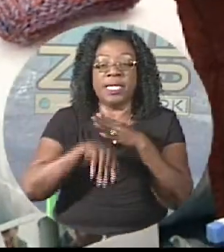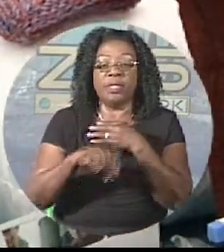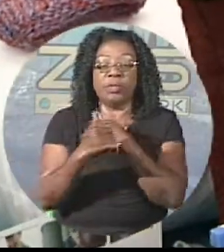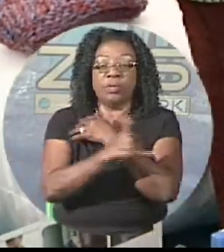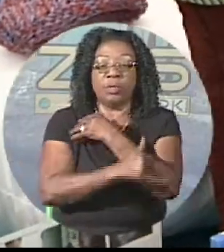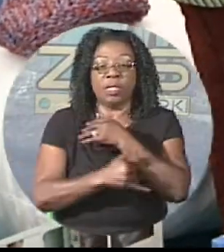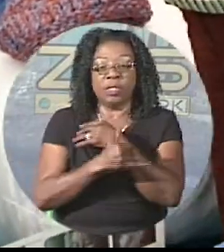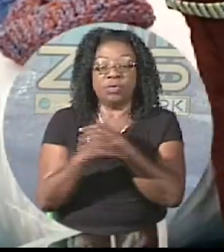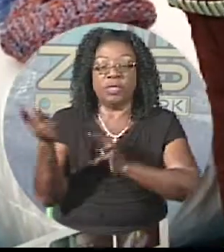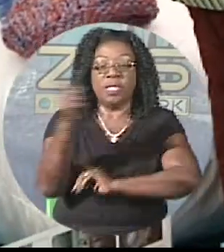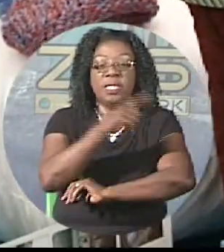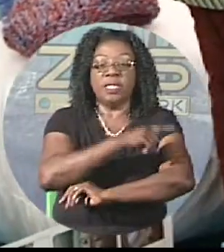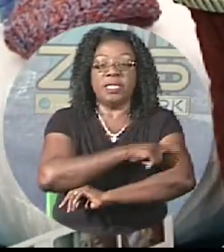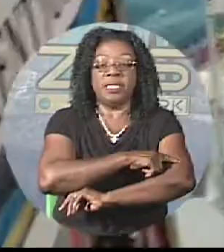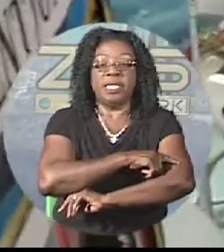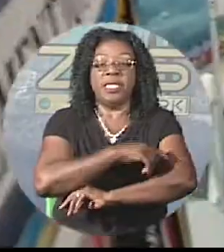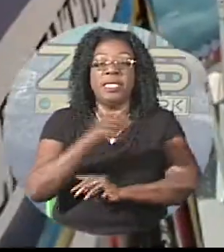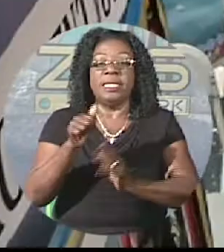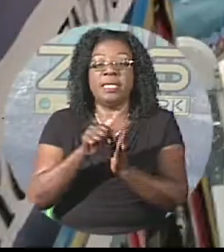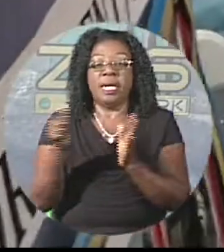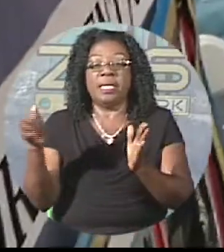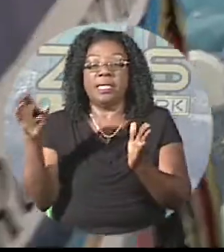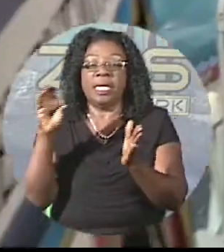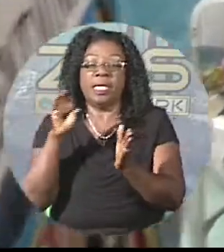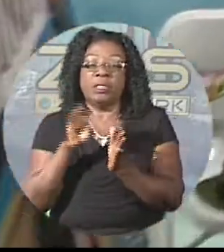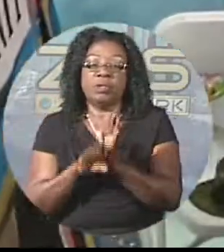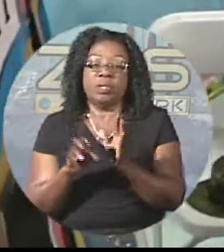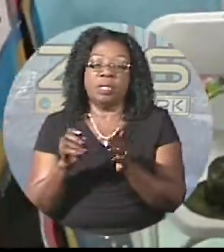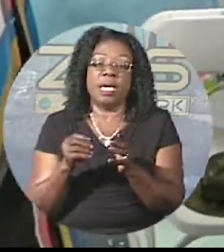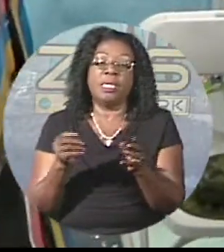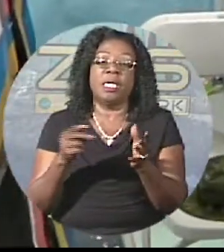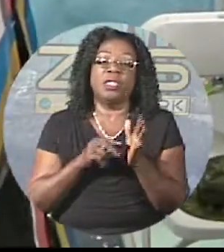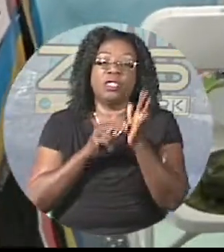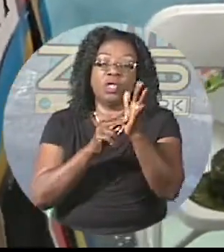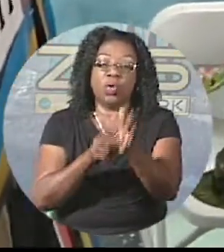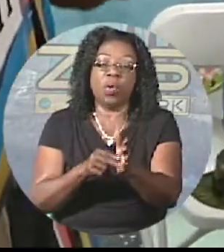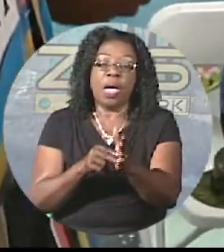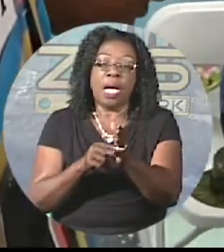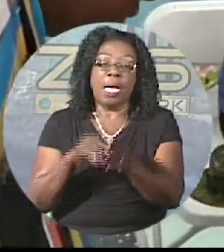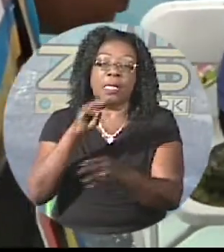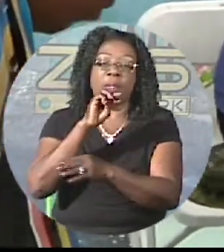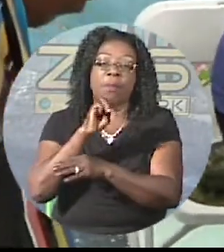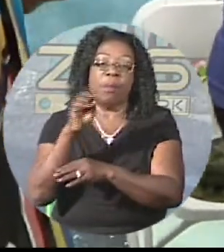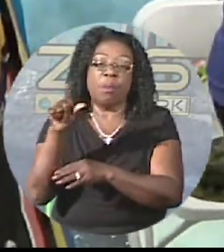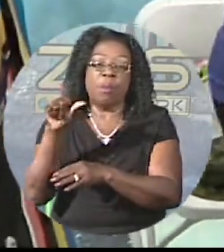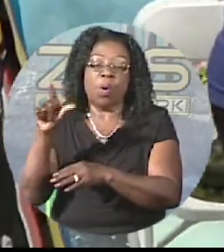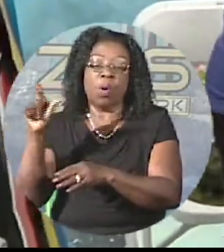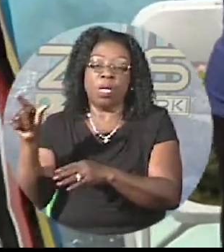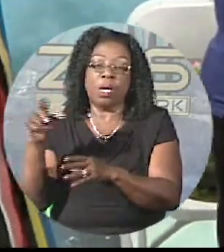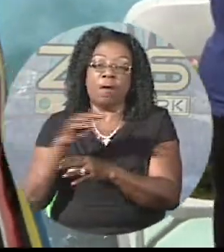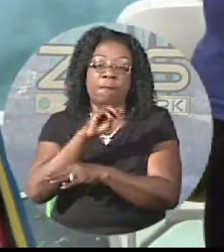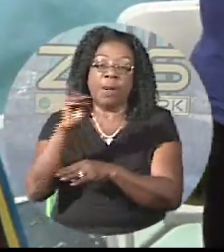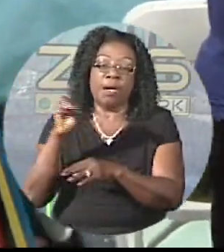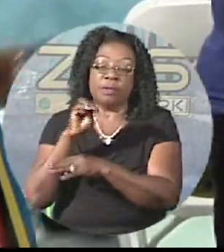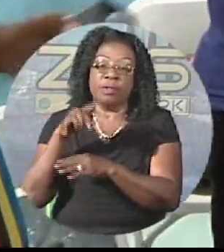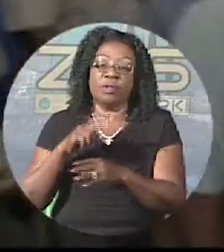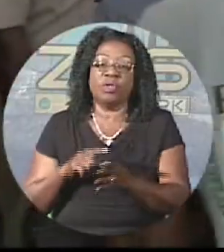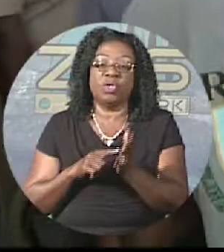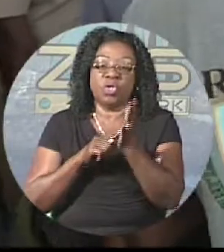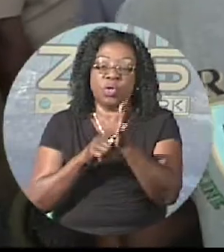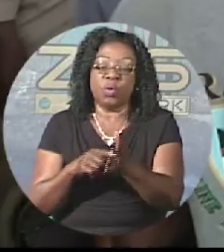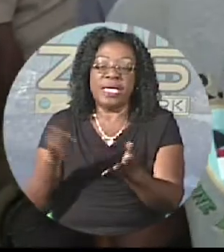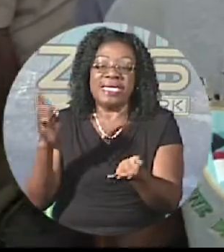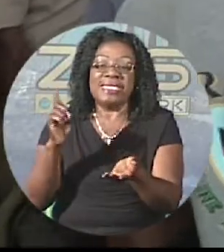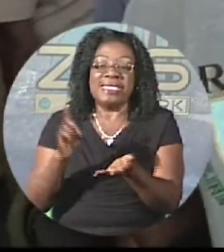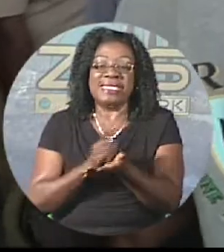And today, the Anti-Drug Secretariat held an exhibition at the Mall at Marathon to heighten awareness to the dangers of drugs. While